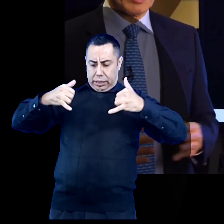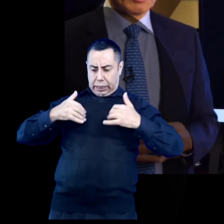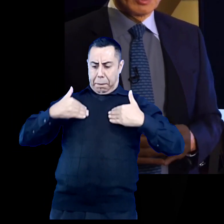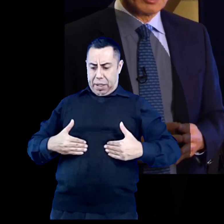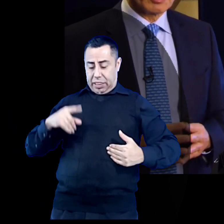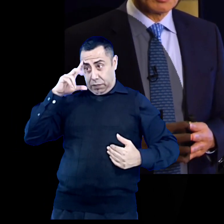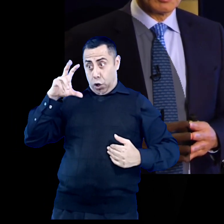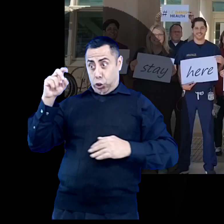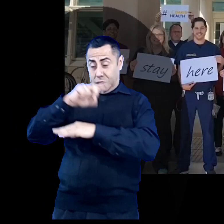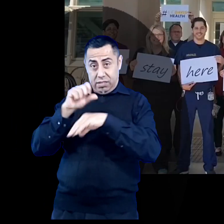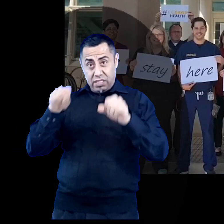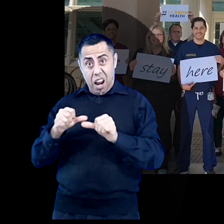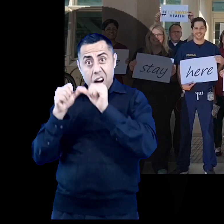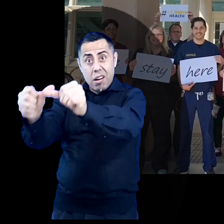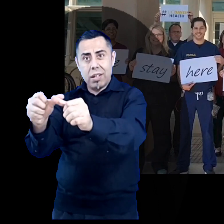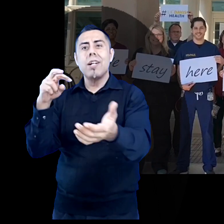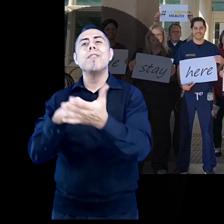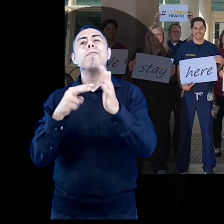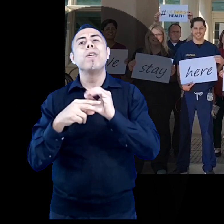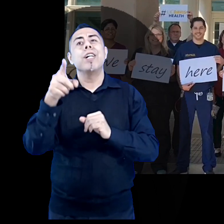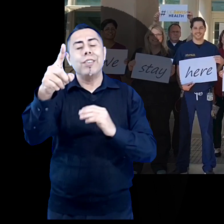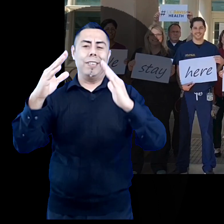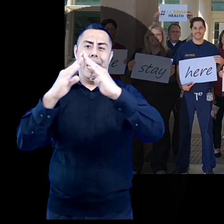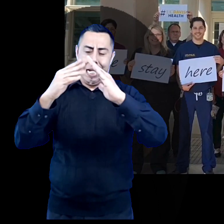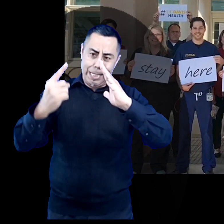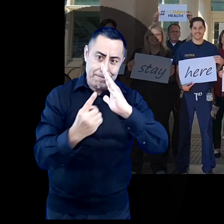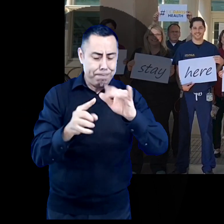you self-isolate, the better, so that we